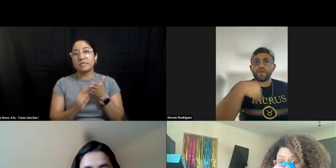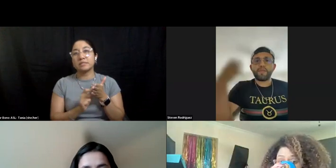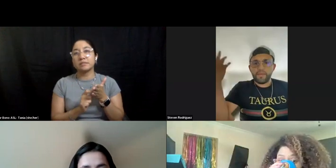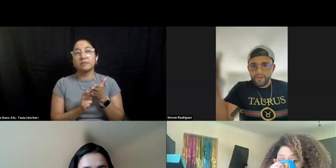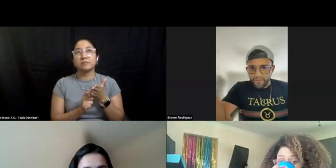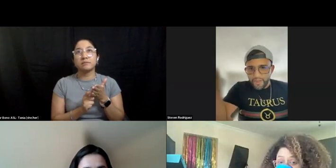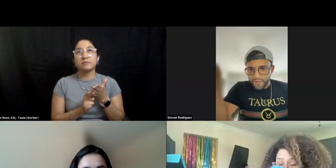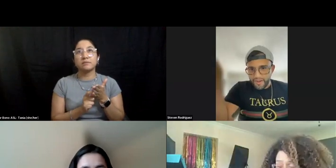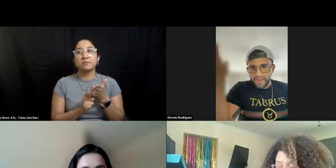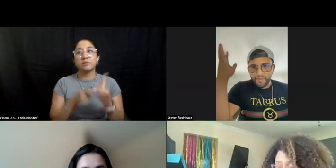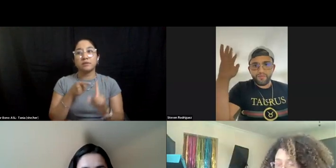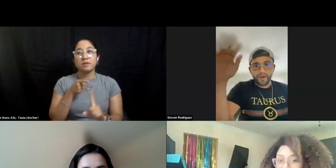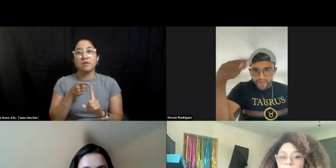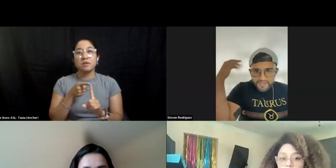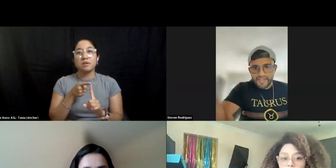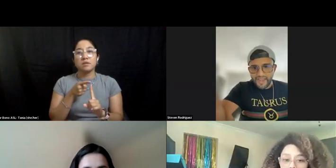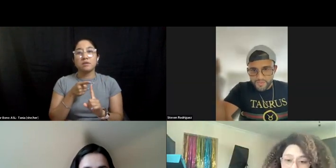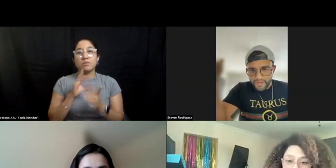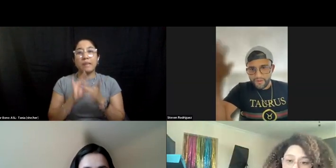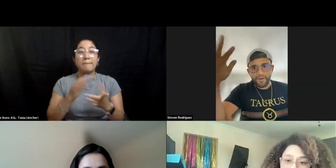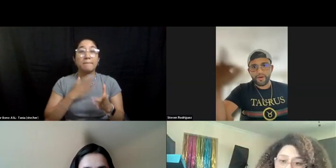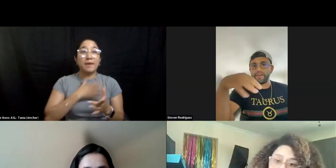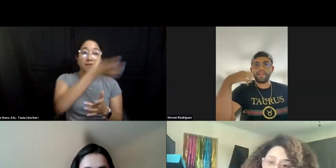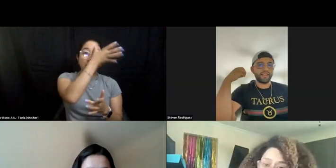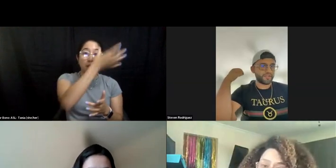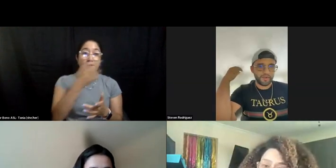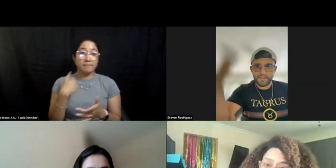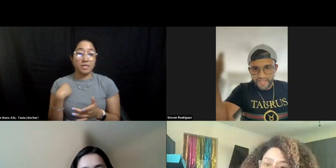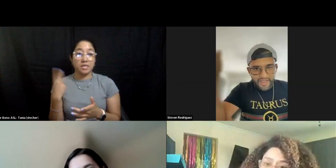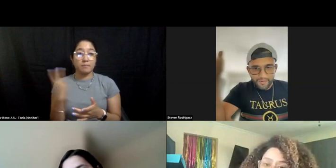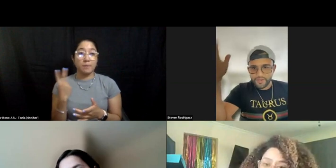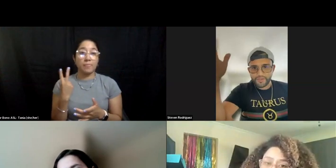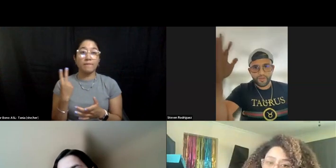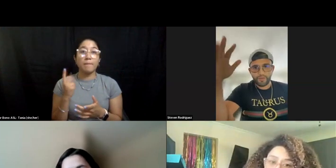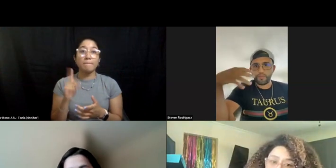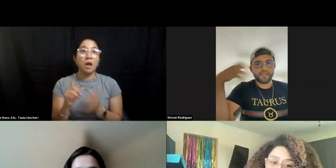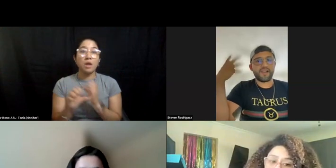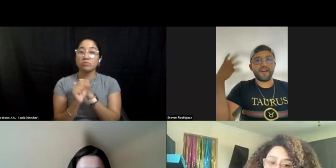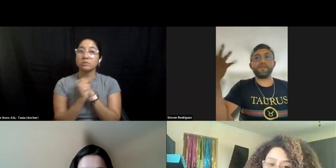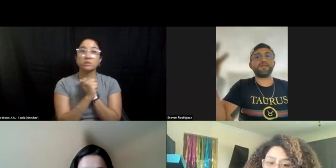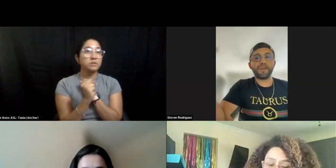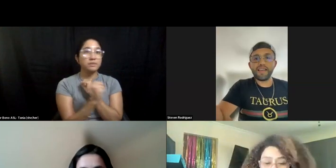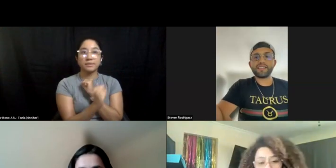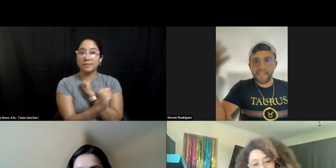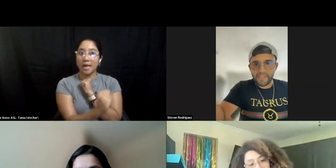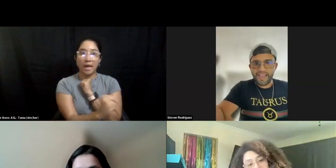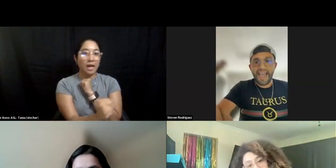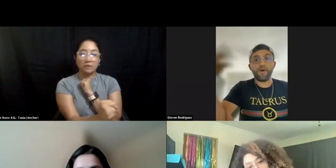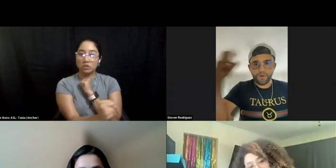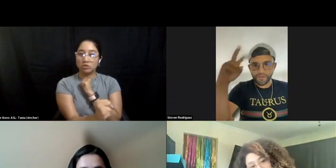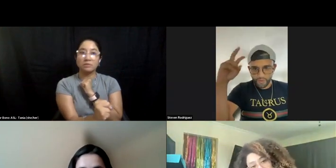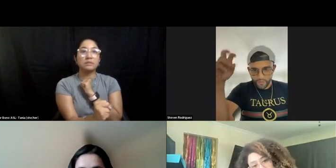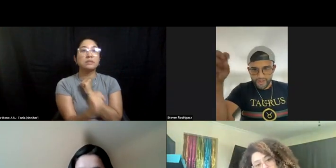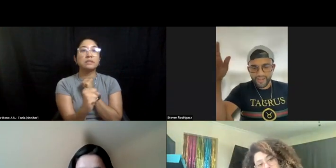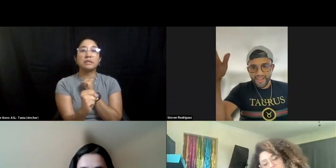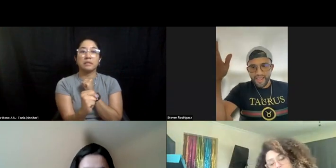a story about my father and I, but very exaggerated, very like stretched out just for the purpose of telling